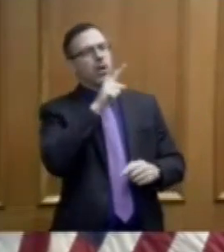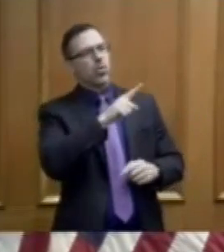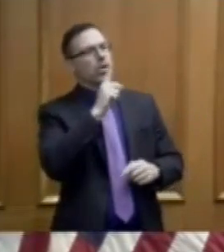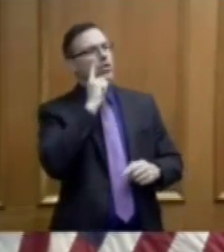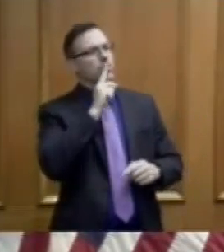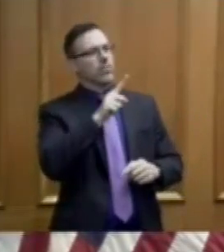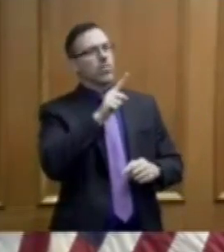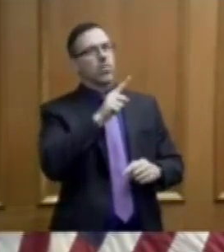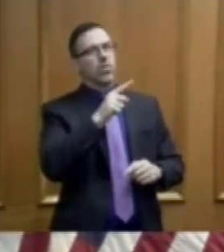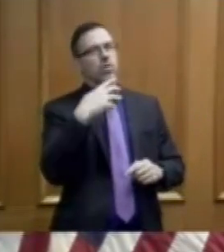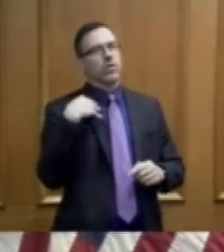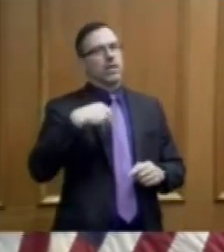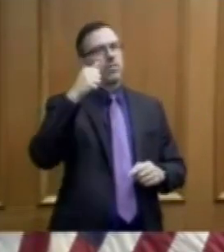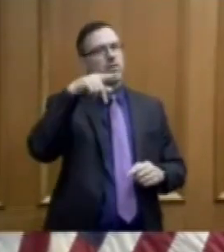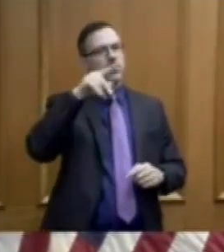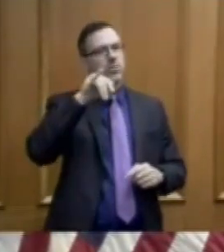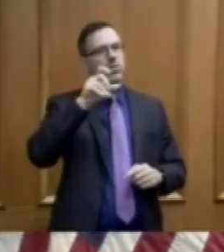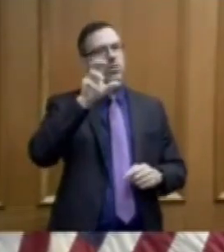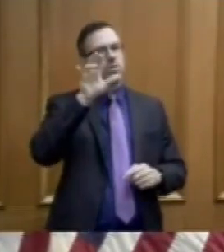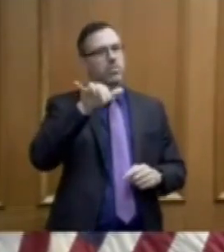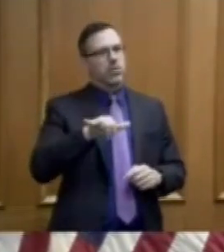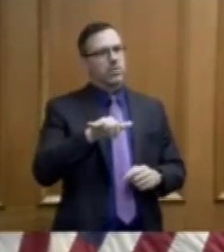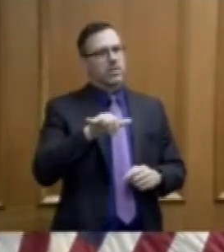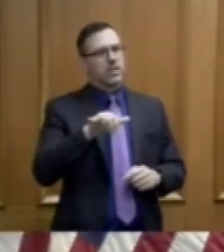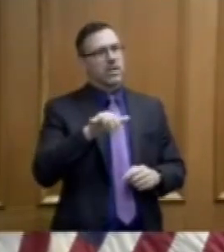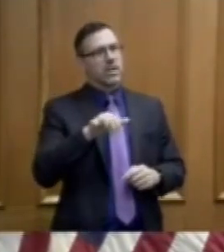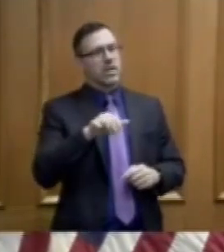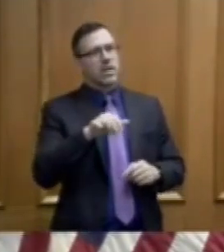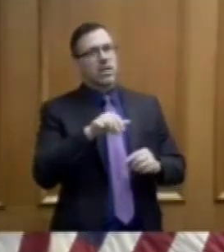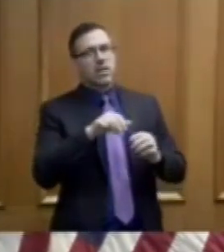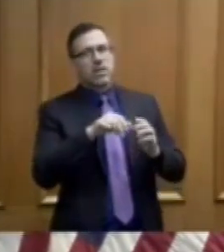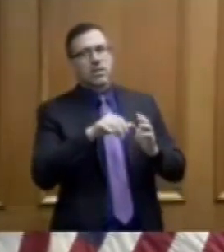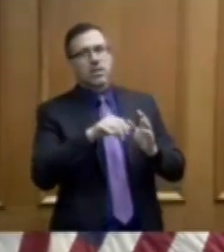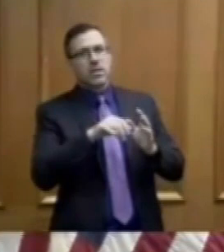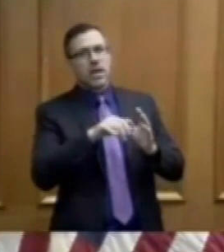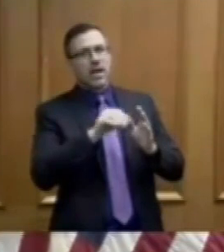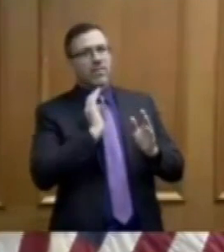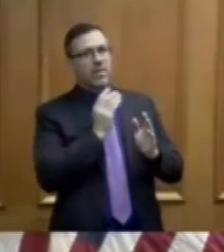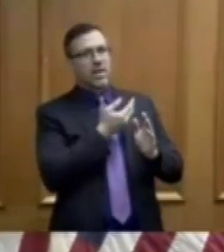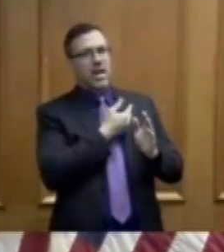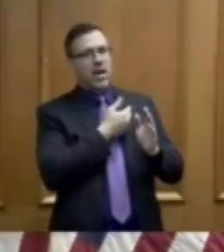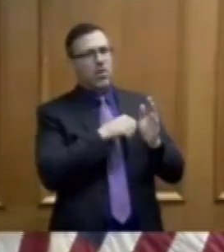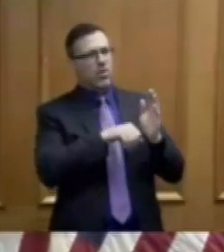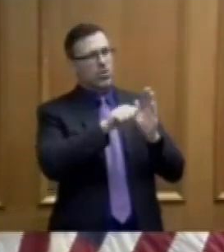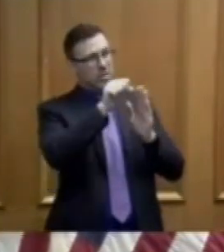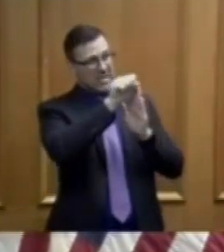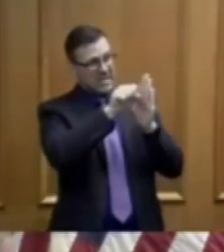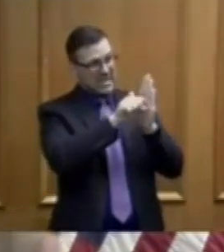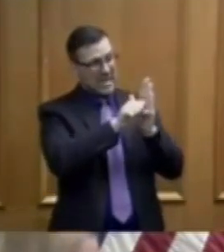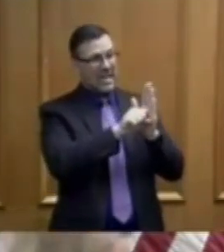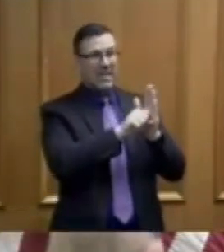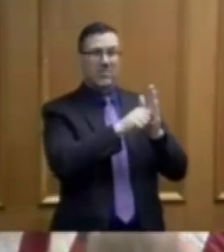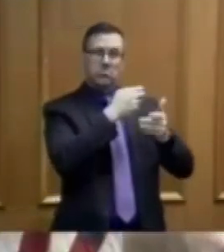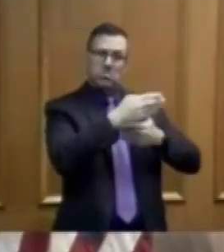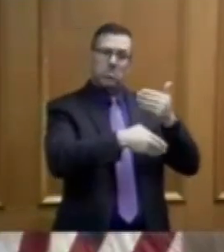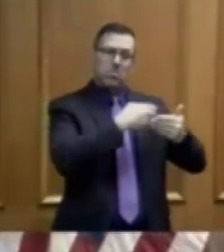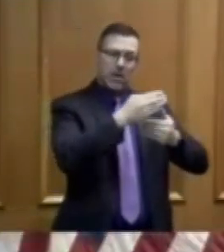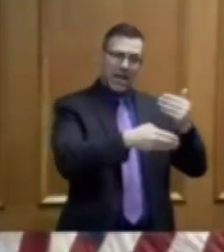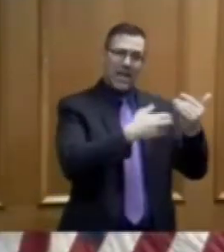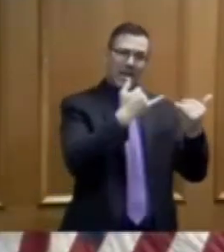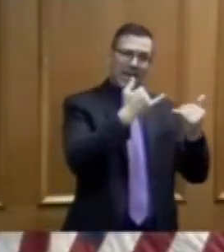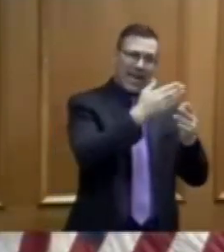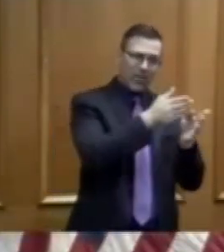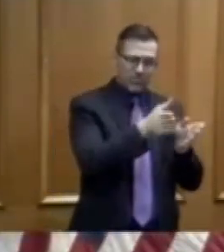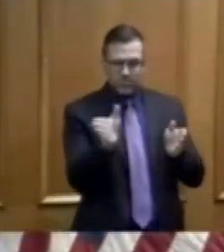Piercy. I'm wondering, has the state's contact tracing approach had to shift? We've heard that tracers